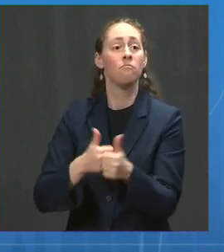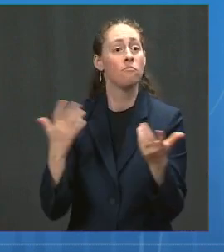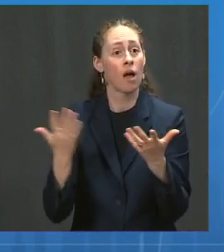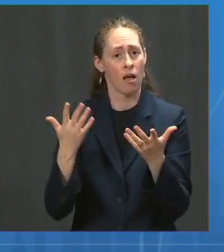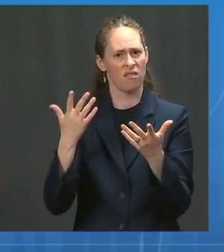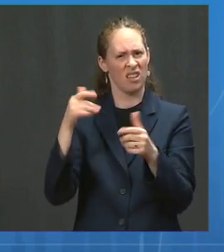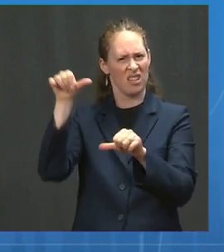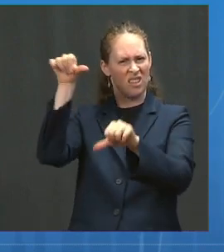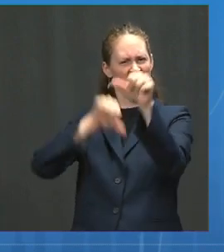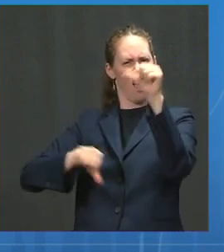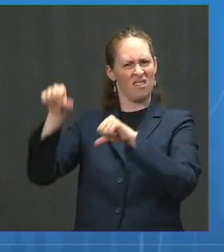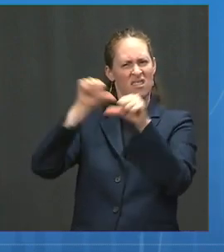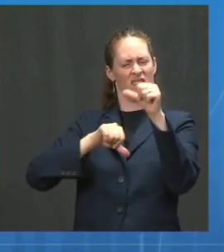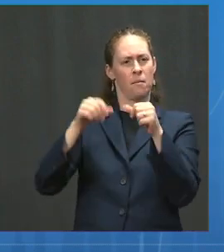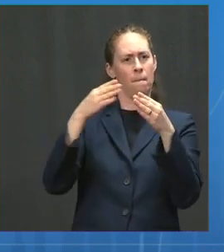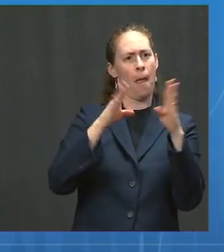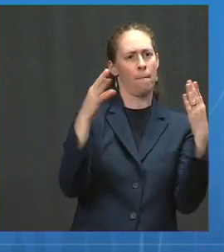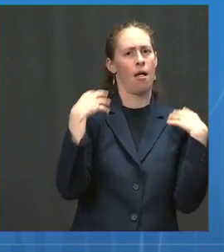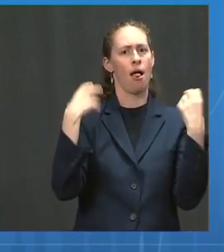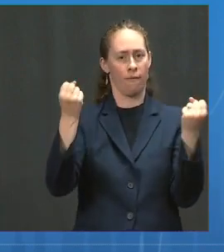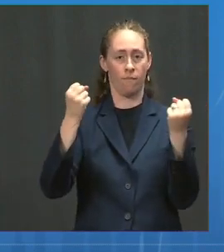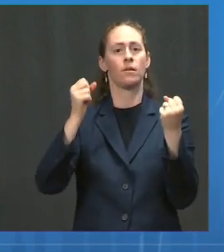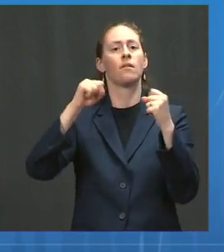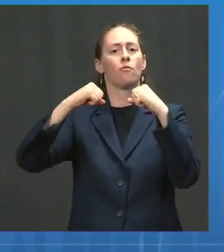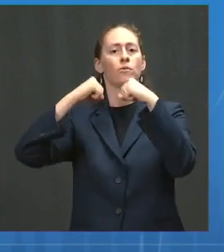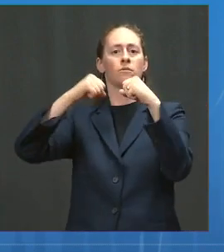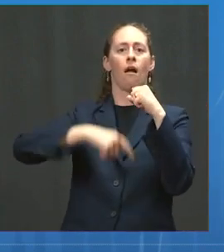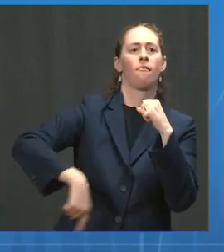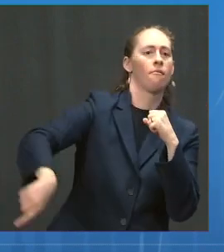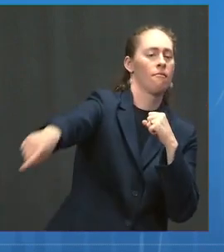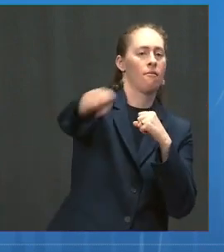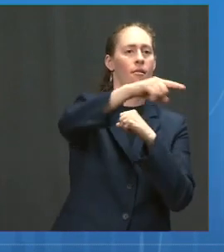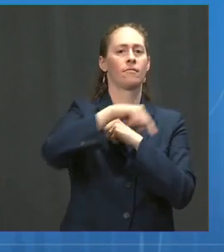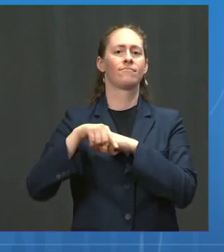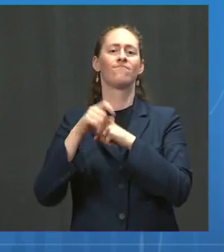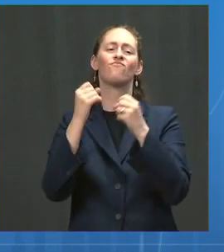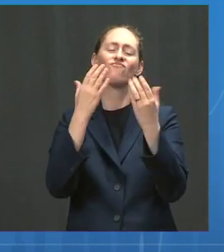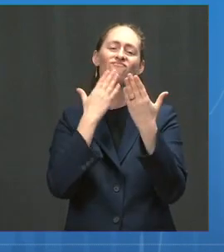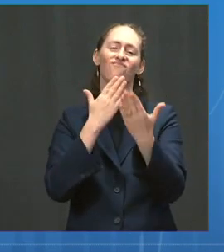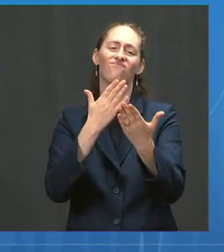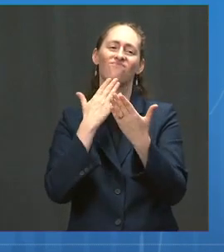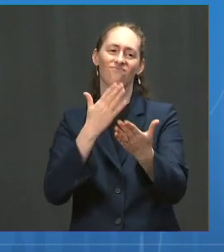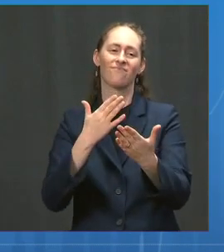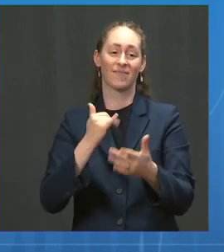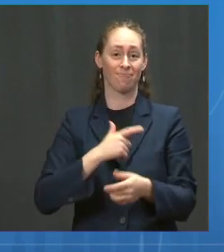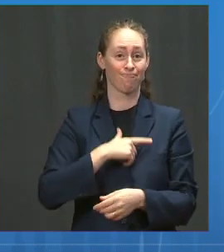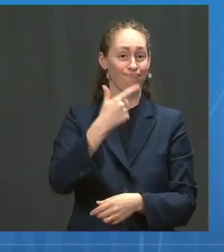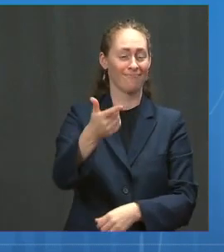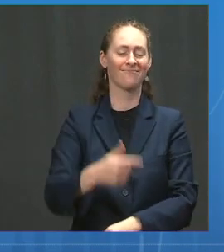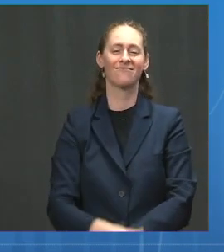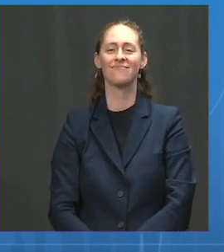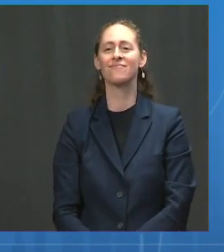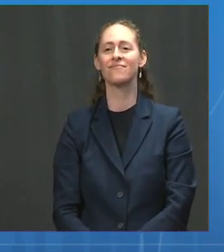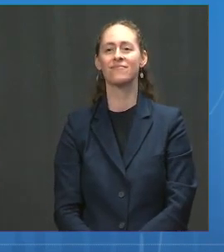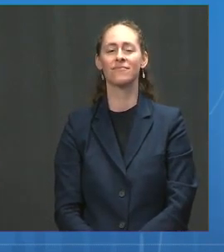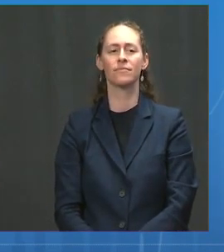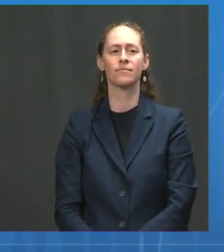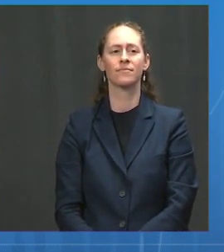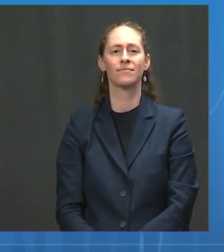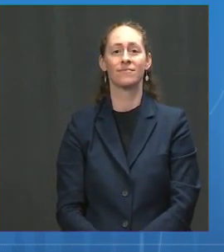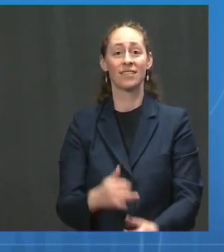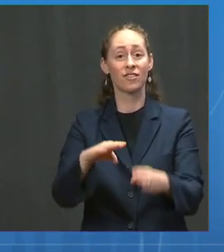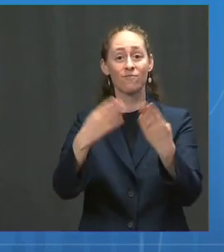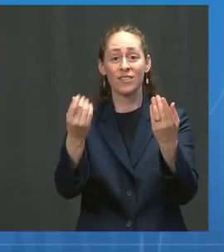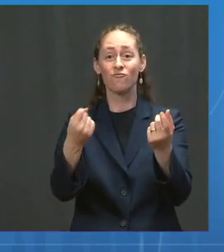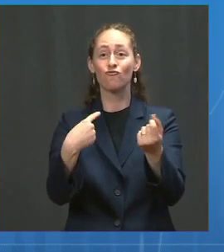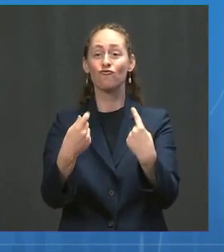pandemic. So thanks for your time today. I'll turn it back over to Jeff for our Q&A. Well, thank you, doctors. Let's go ahead and open it up for questions. First